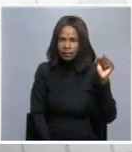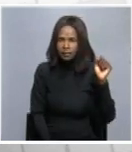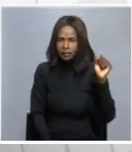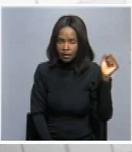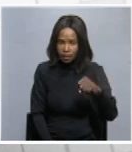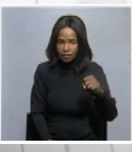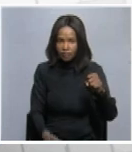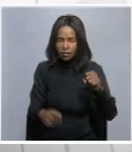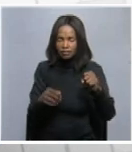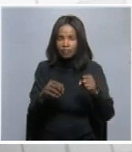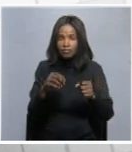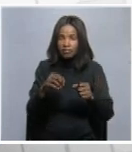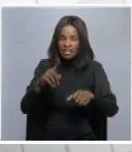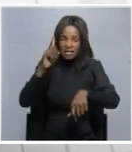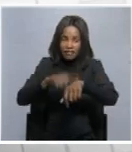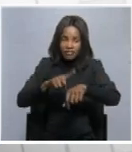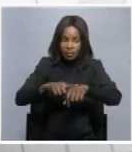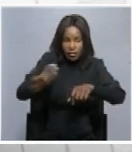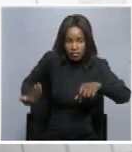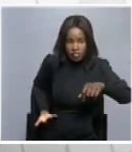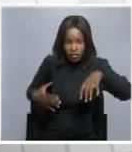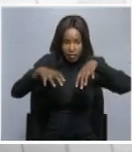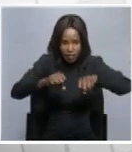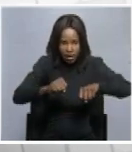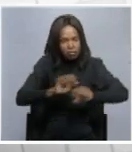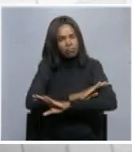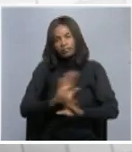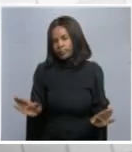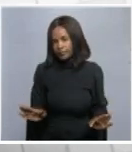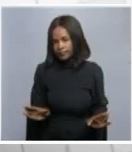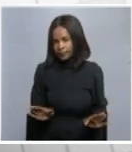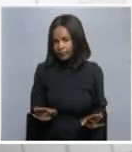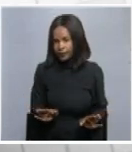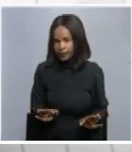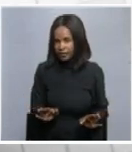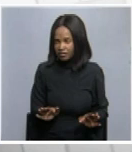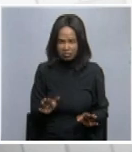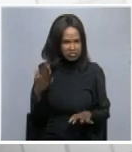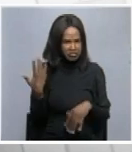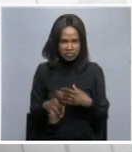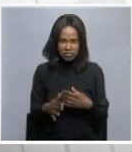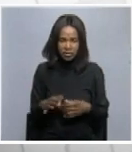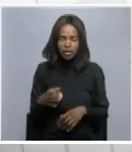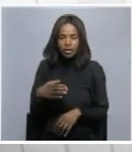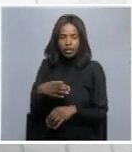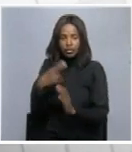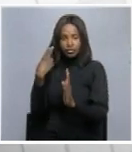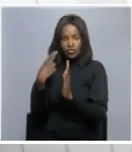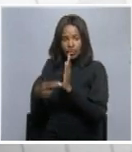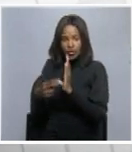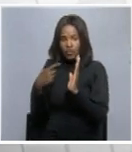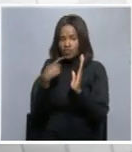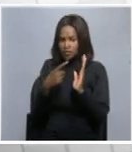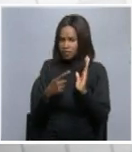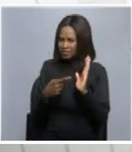office holder has expired, or they too are not able to execute their functions, the President is, in terms of the law, entitled